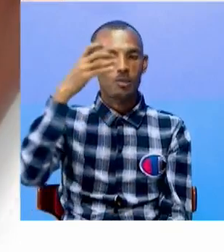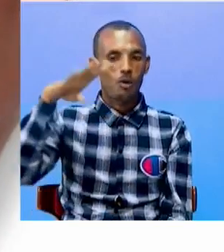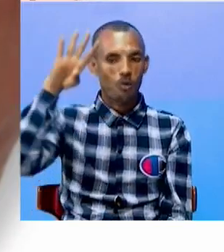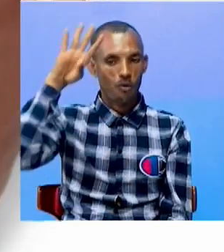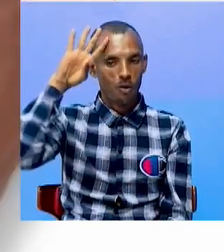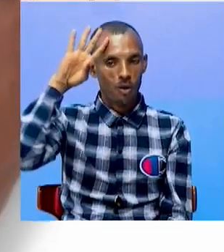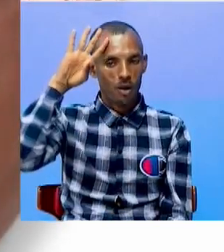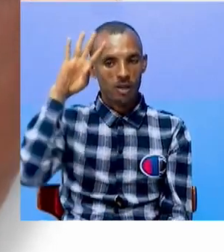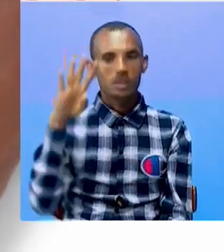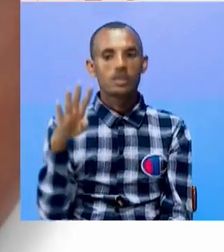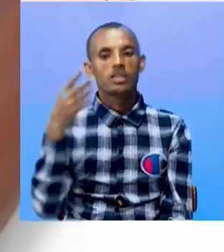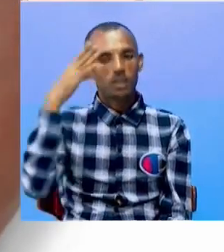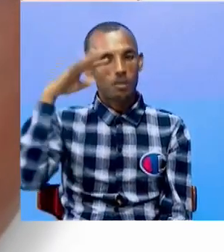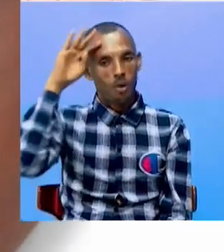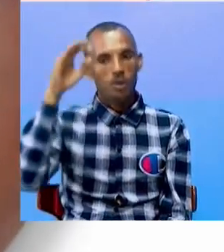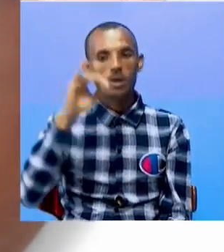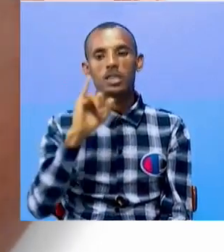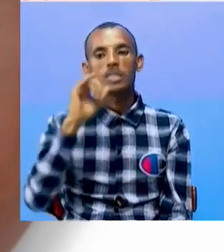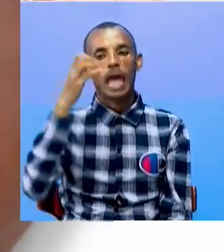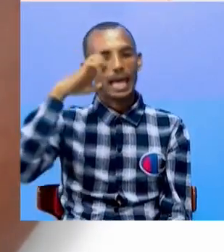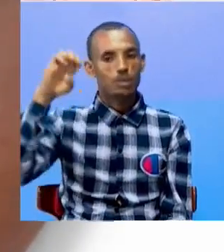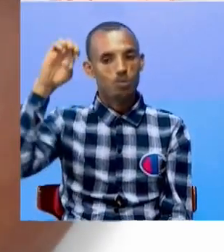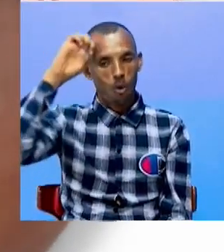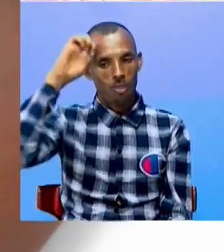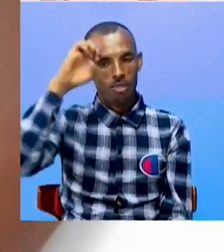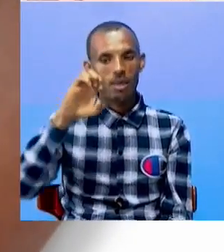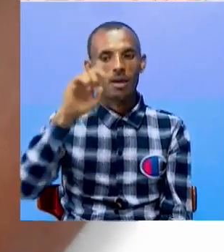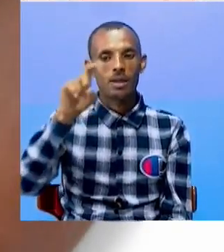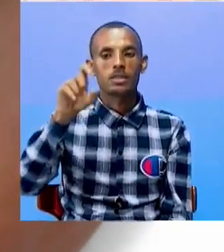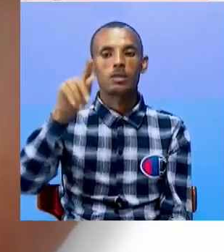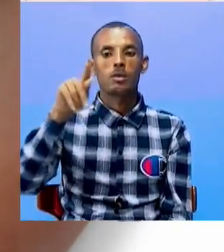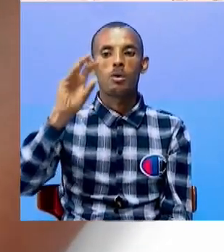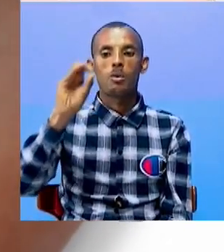power we call it exponent. This one is exponent.